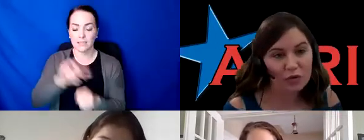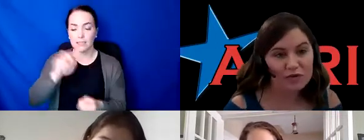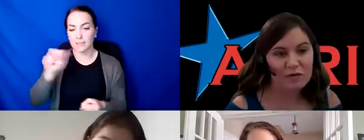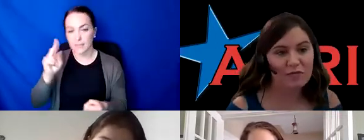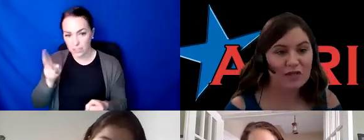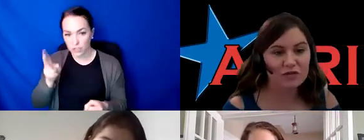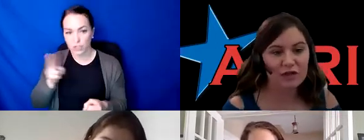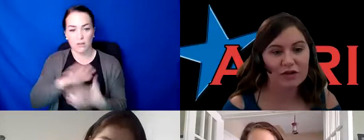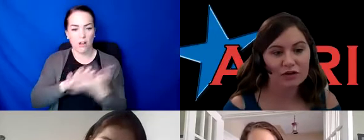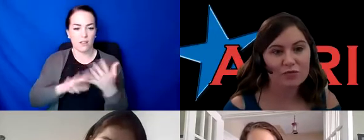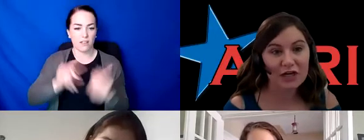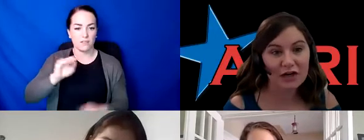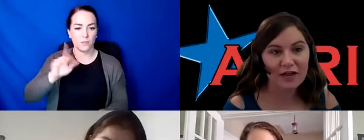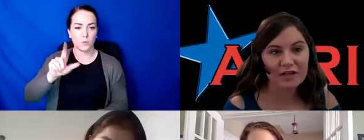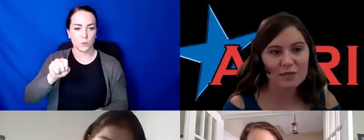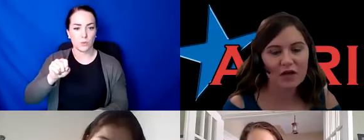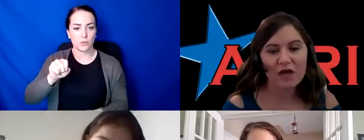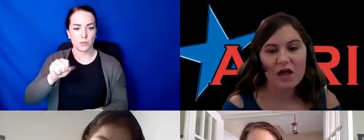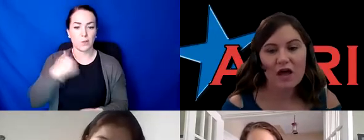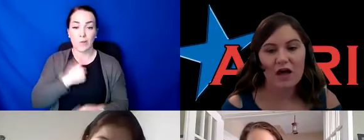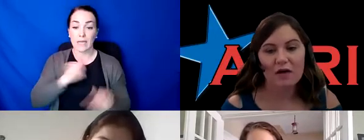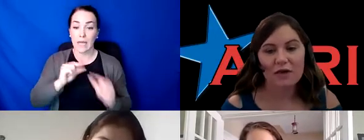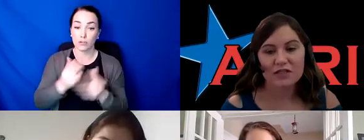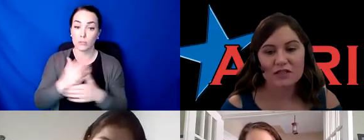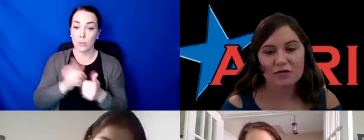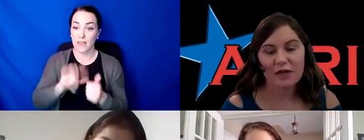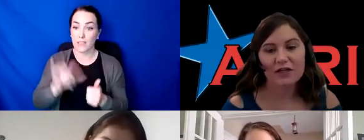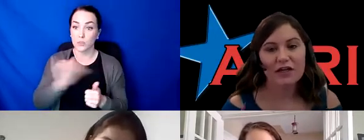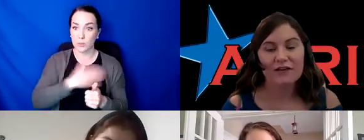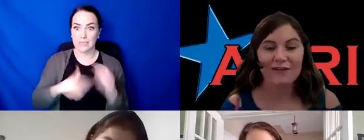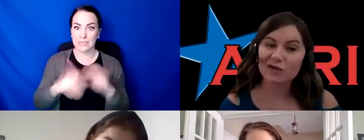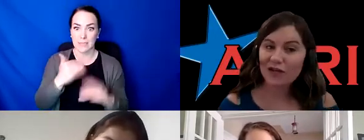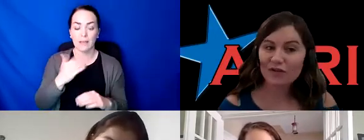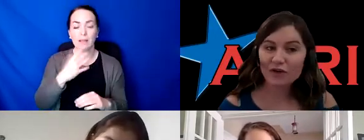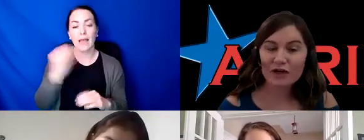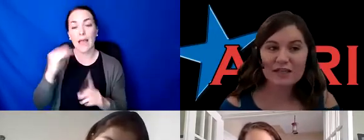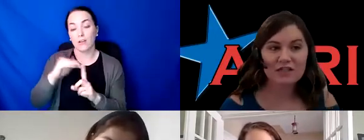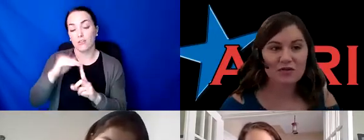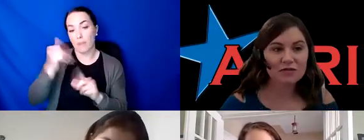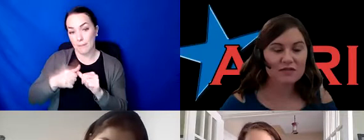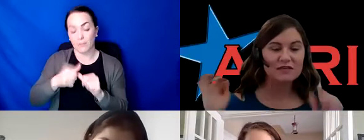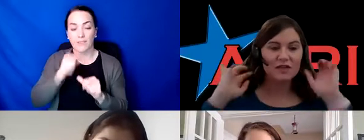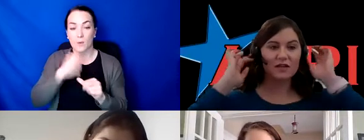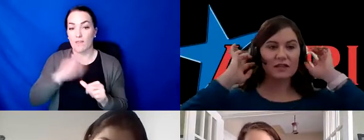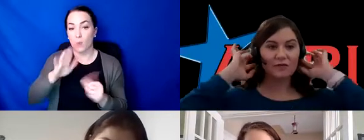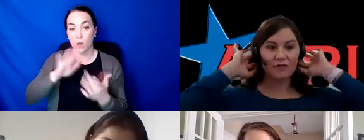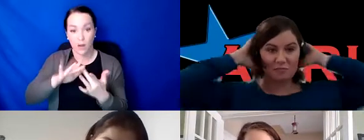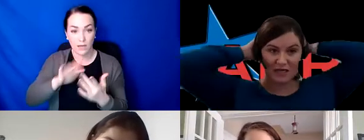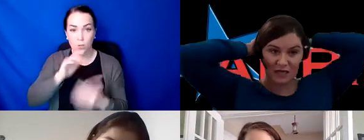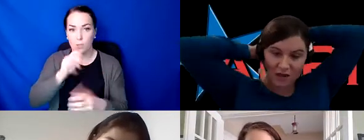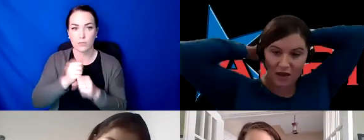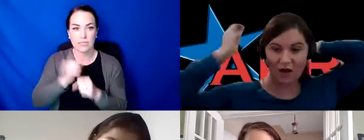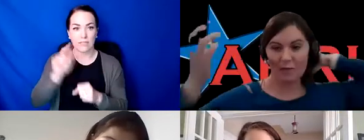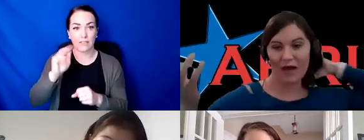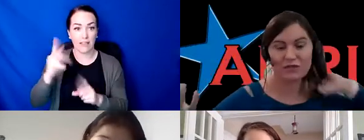those tools. Maybe we can do like a group share on that as well. And just as a reminder, if I don't have your contact and you didn't receive the link from